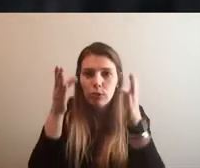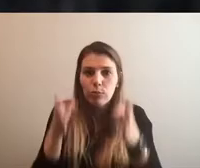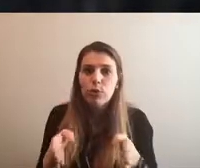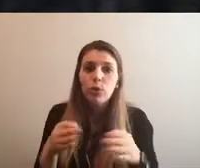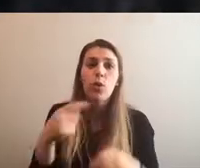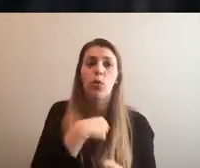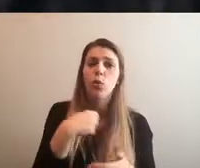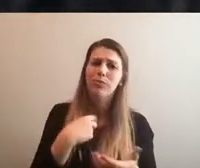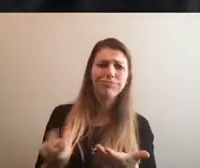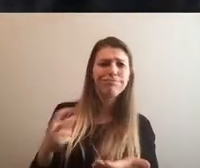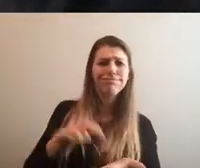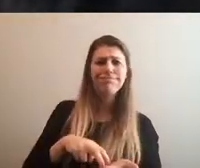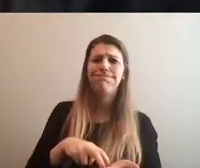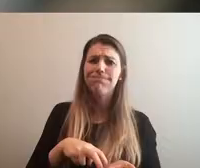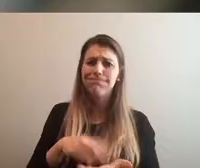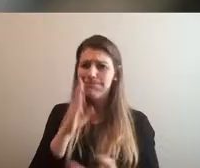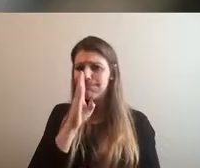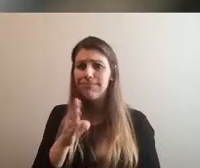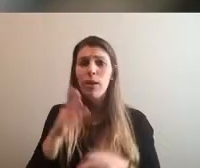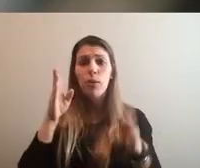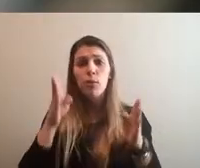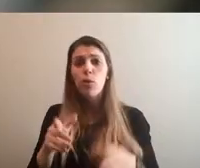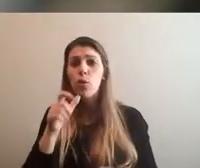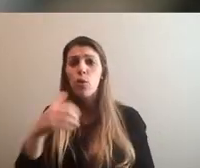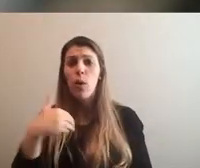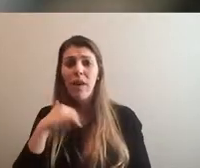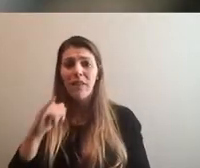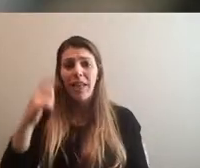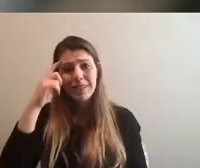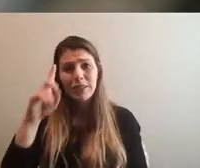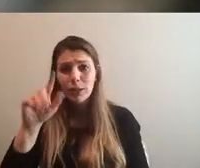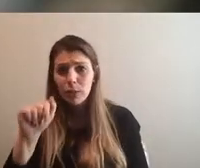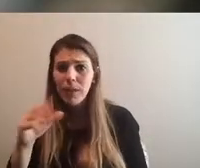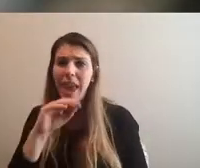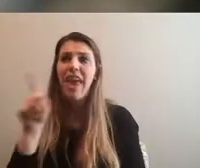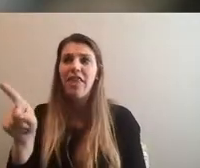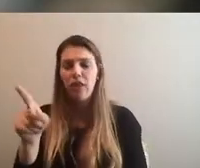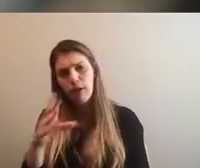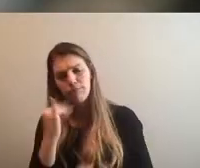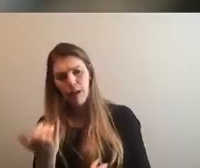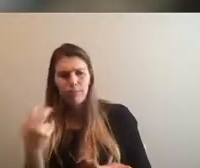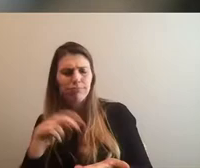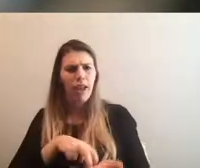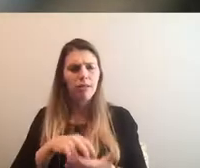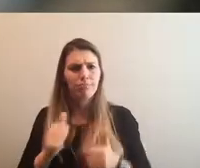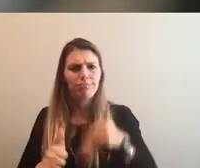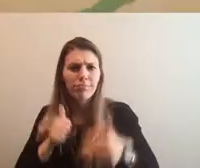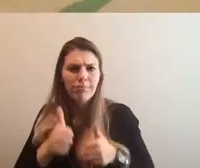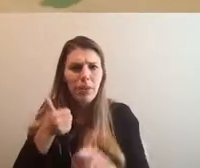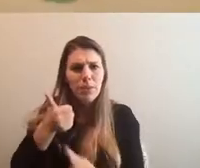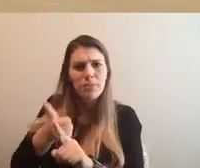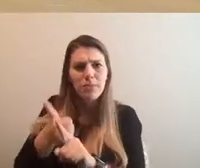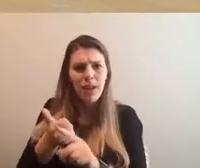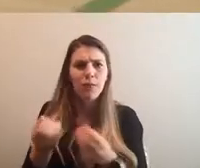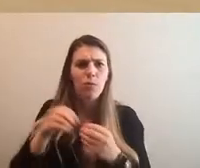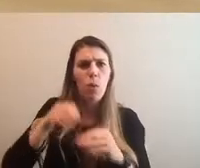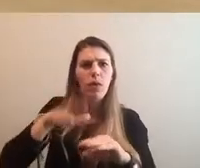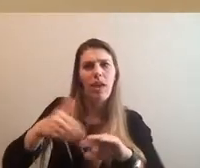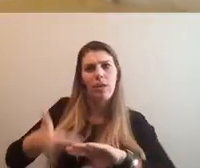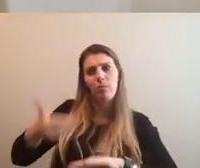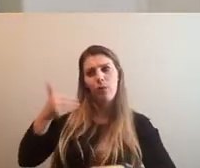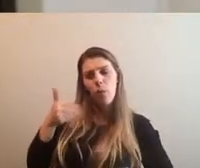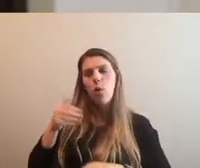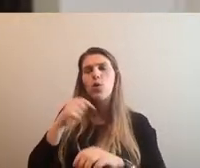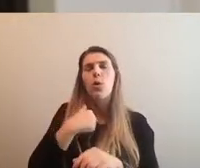up. And people with intellectual disabilities and their families are standing up more than ever before. And that gives me hope.